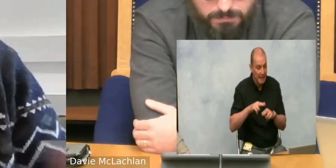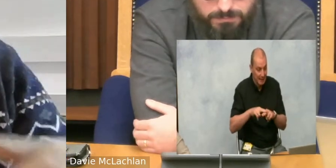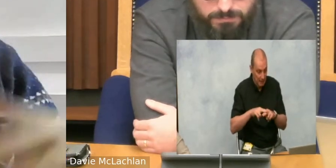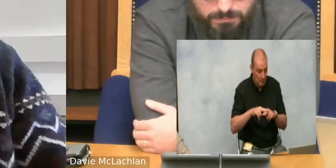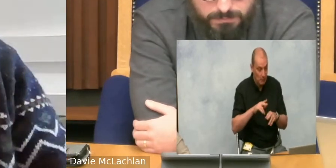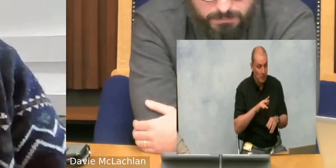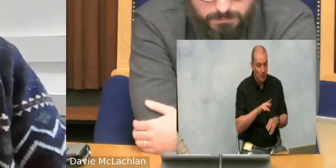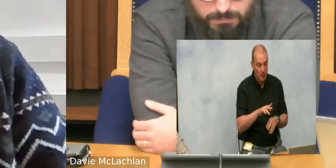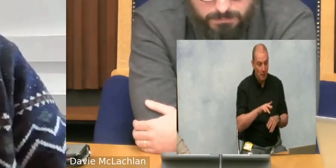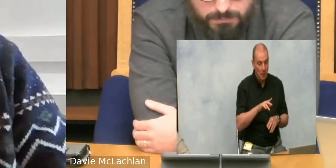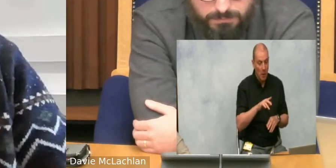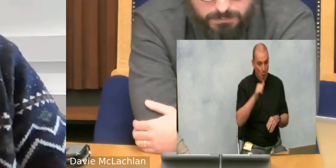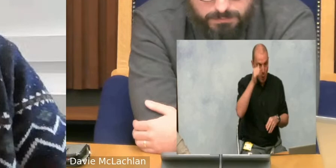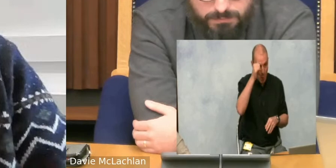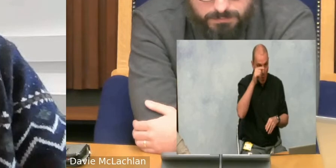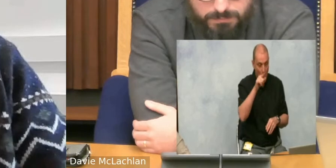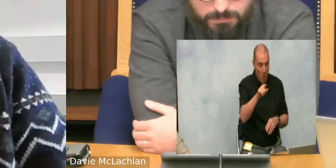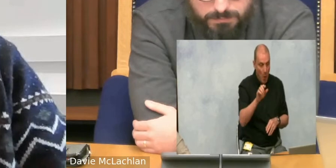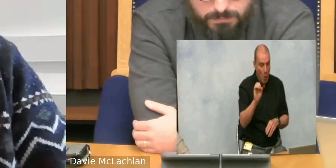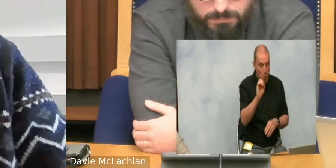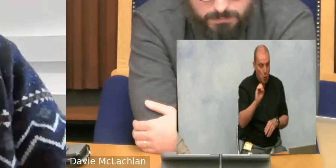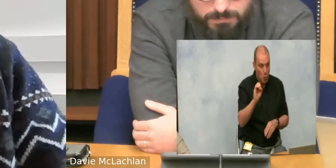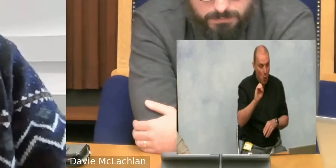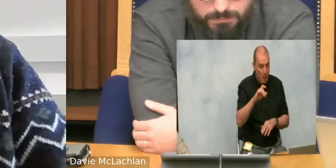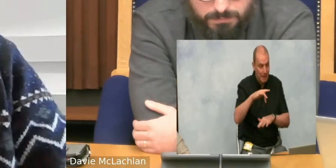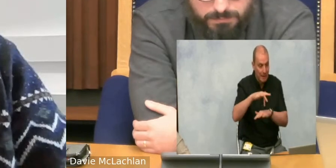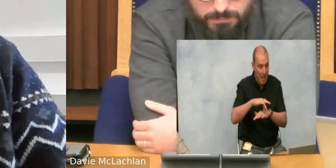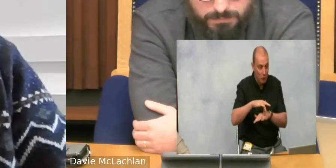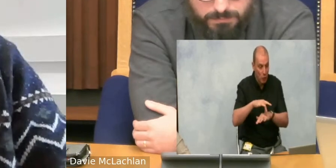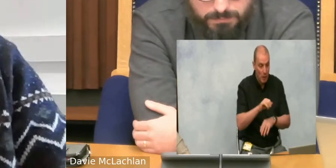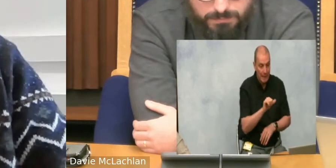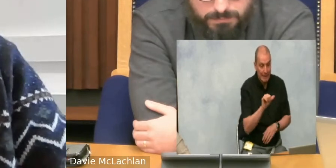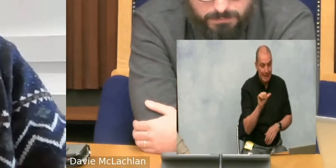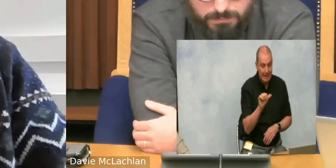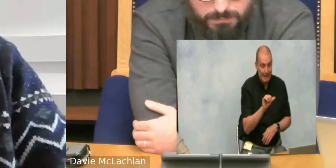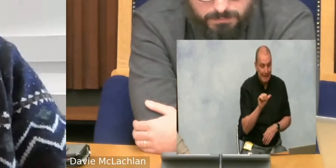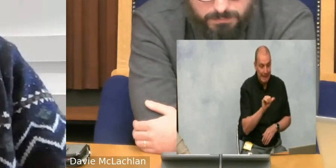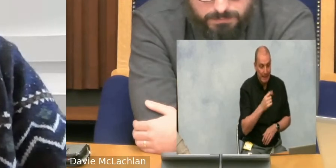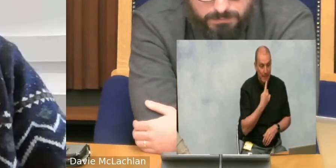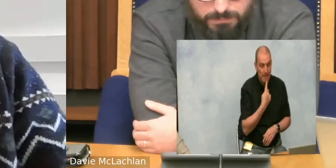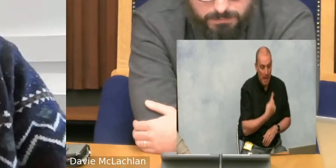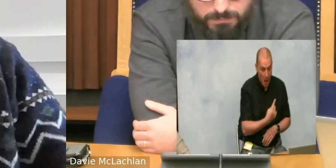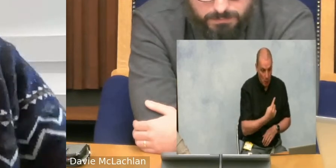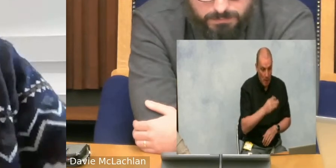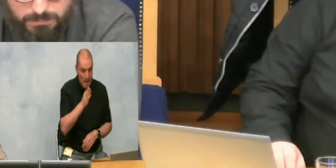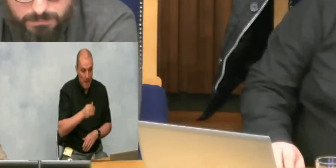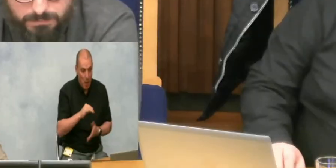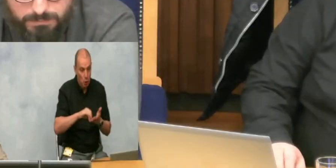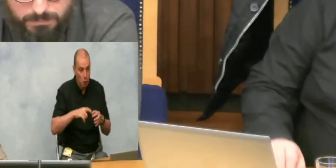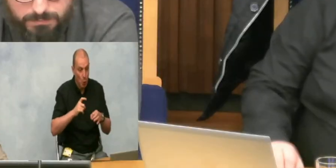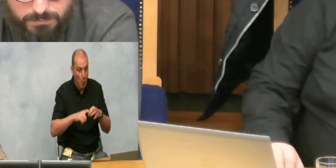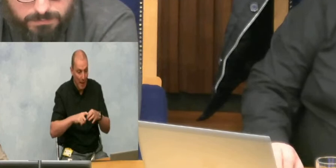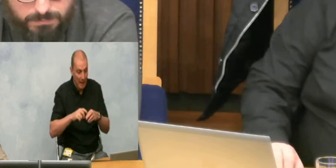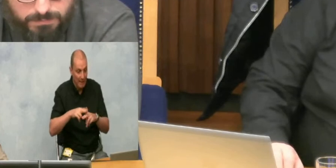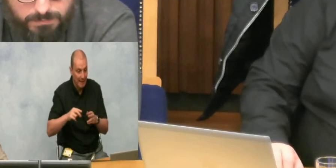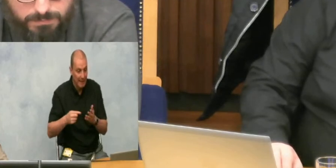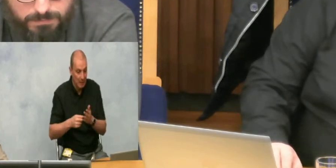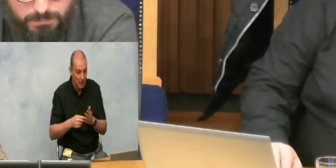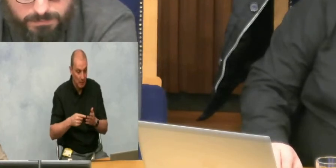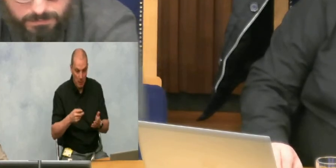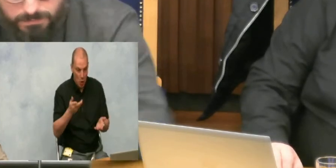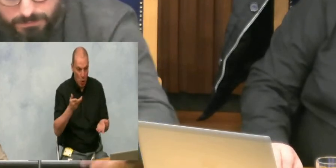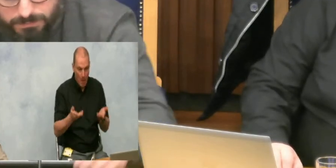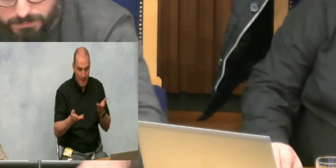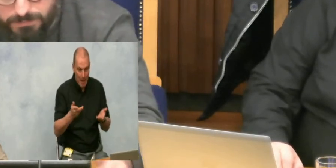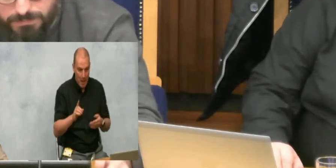Eurocentral at sort of £16 a square foot, I wonder how it looks. Thanks. Before I ask Jerry, you mentioned there's no one in